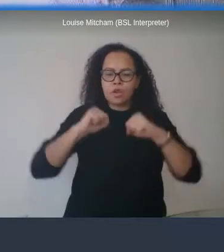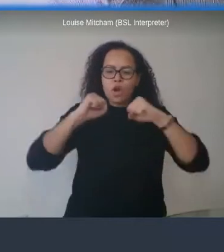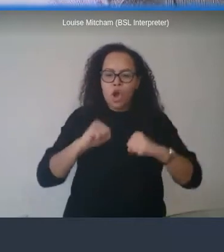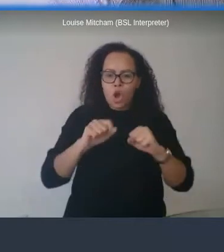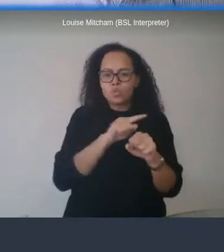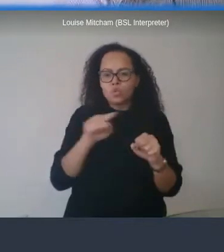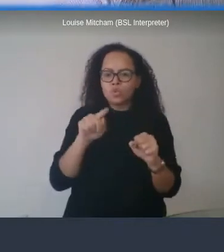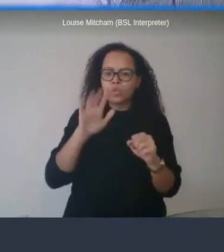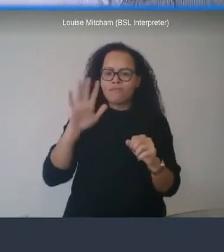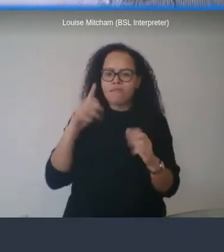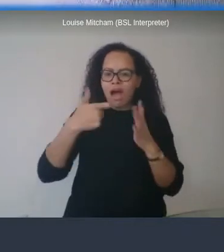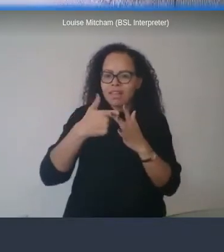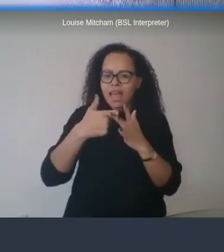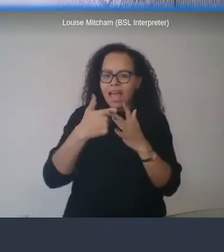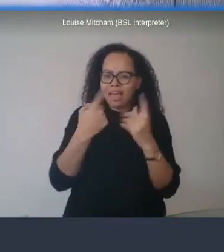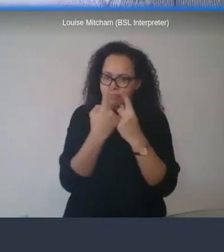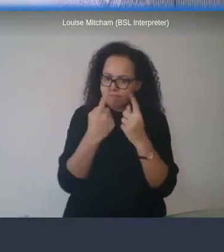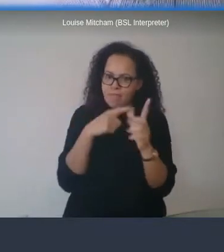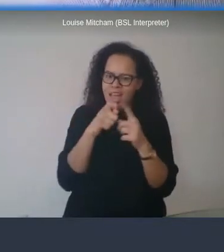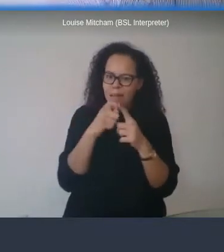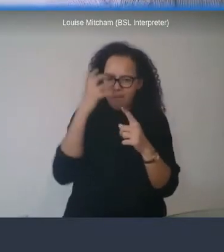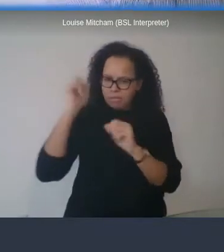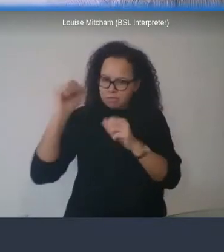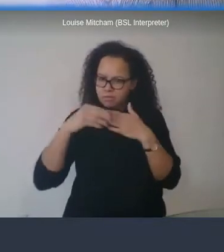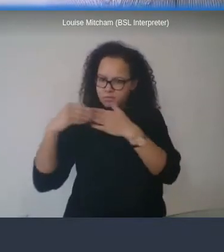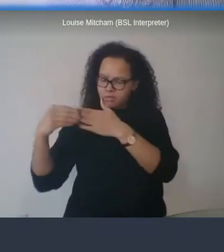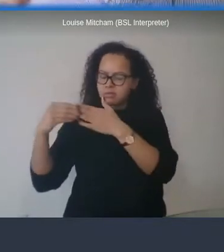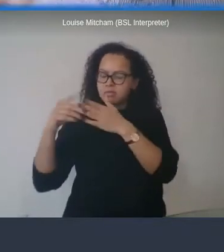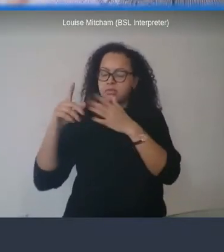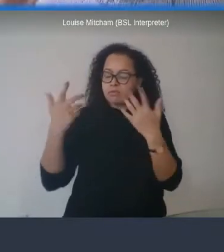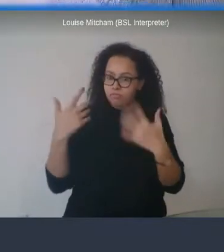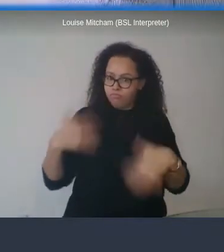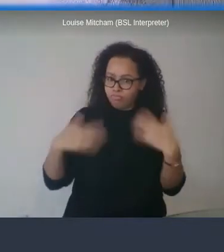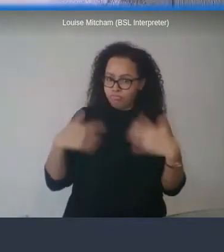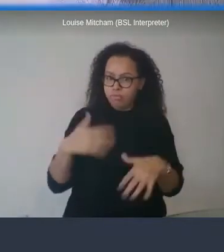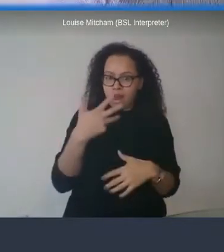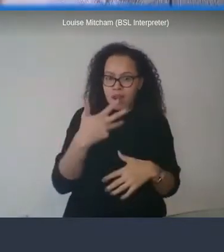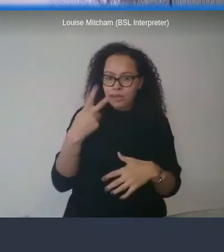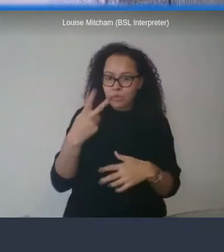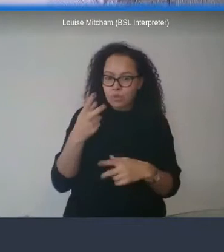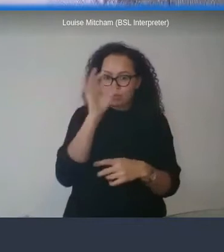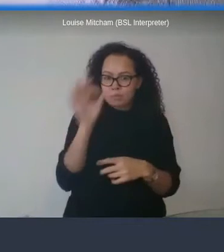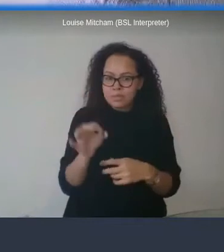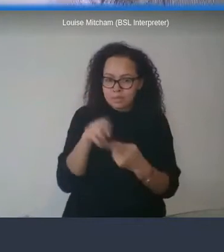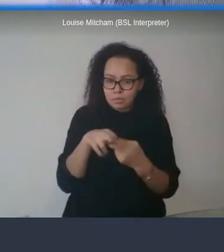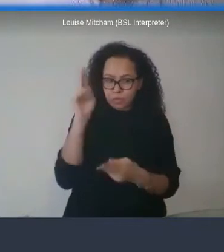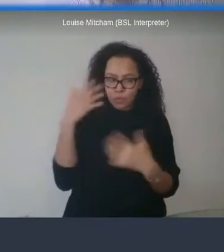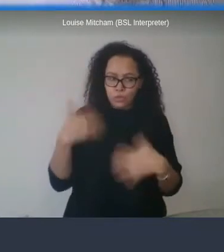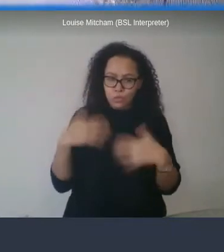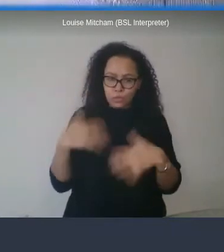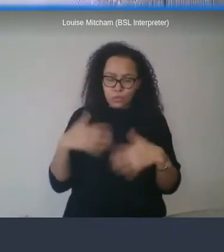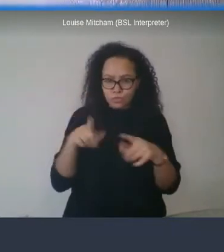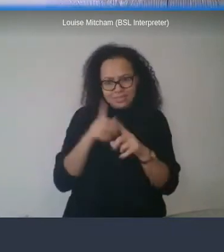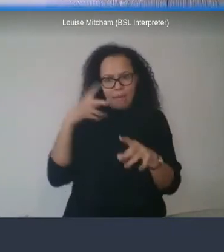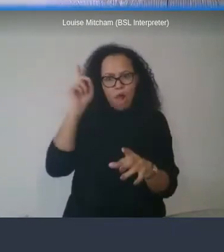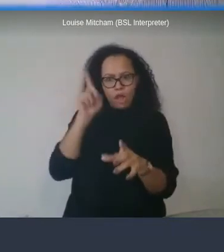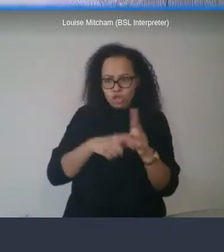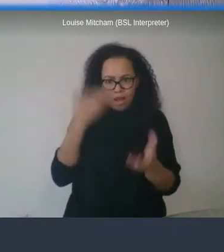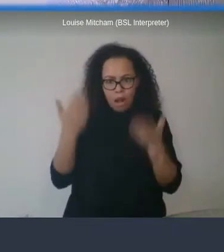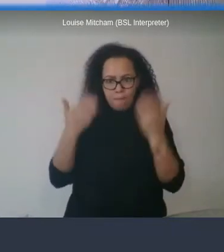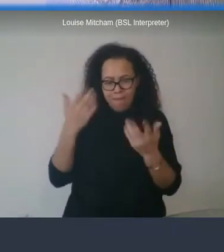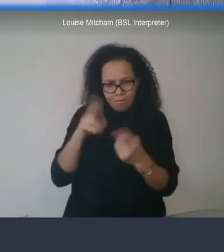Public Health England product, which is a 92% increase from the same period last year.